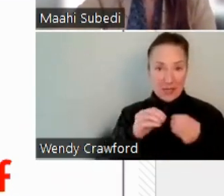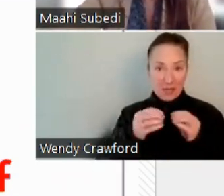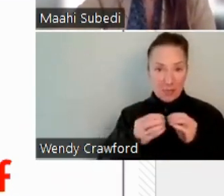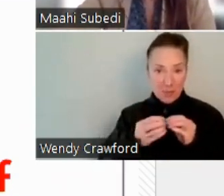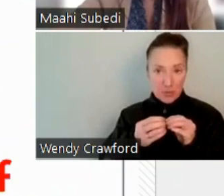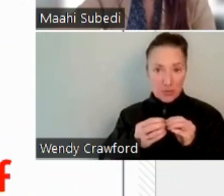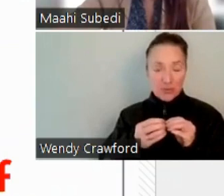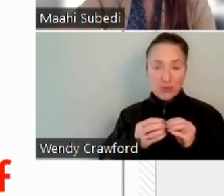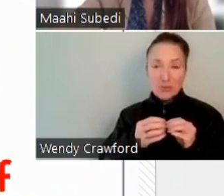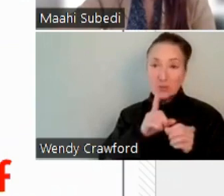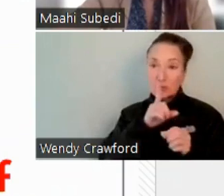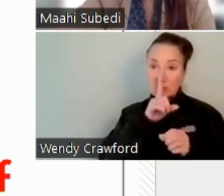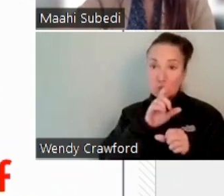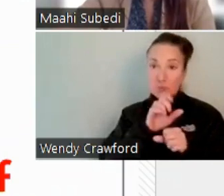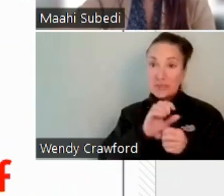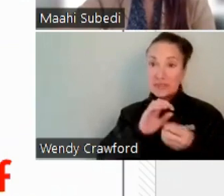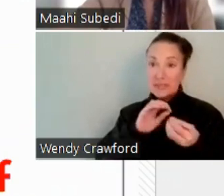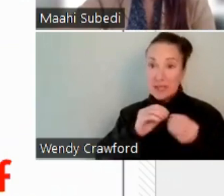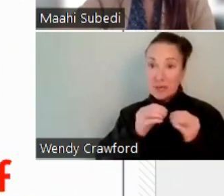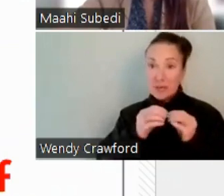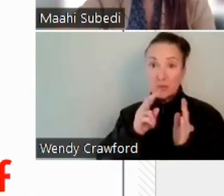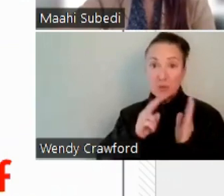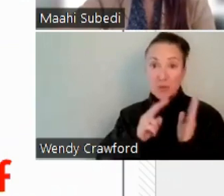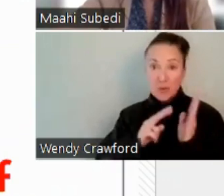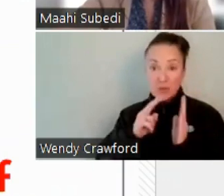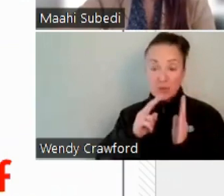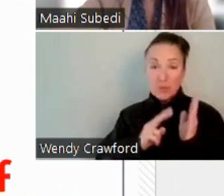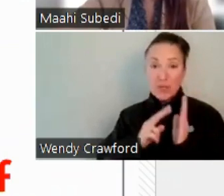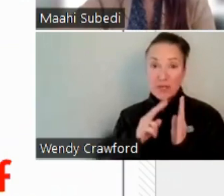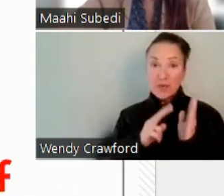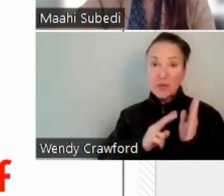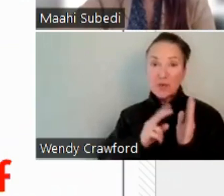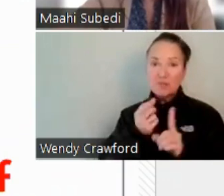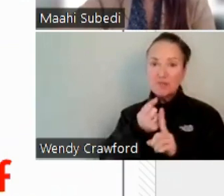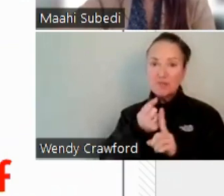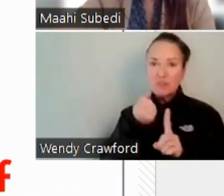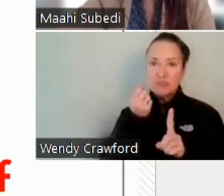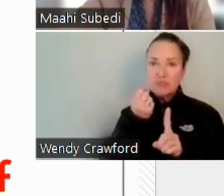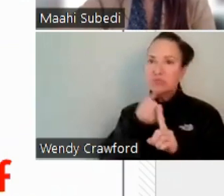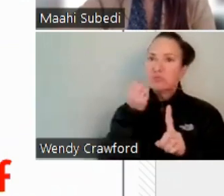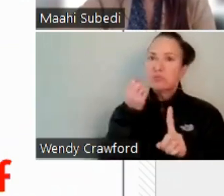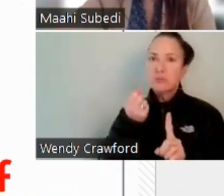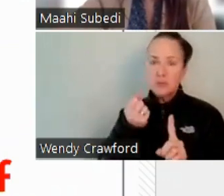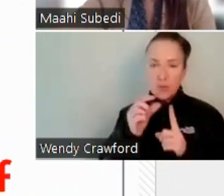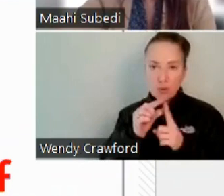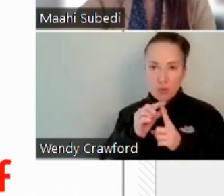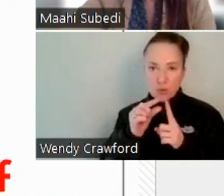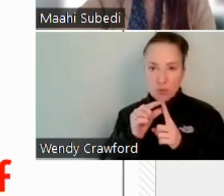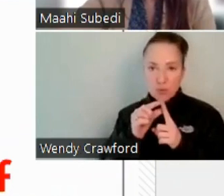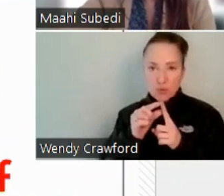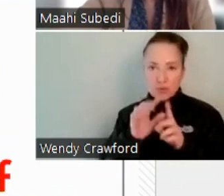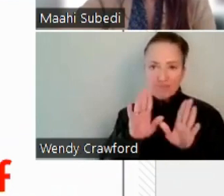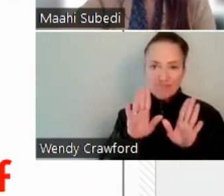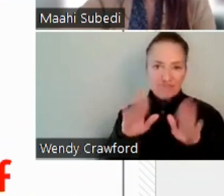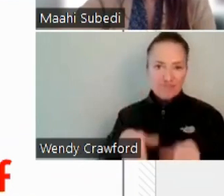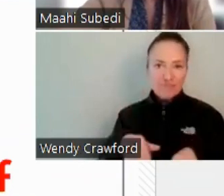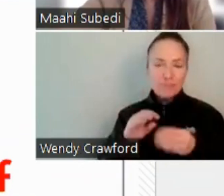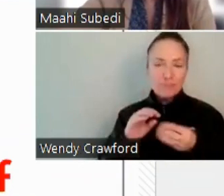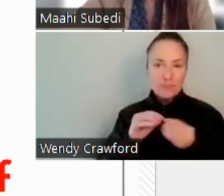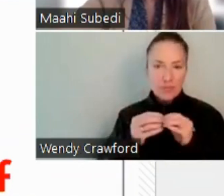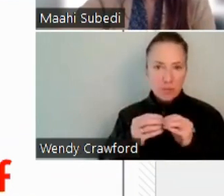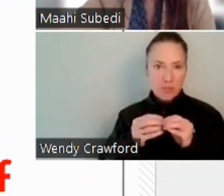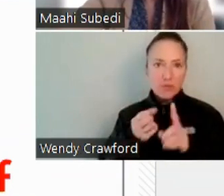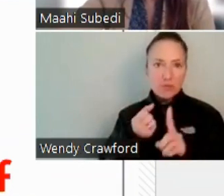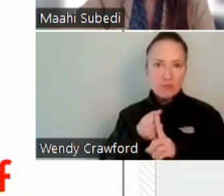put numbers, the reader is going to see the numbers right away before any other words. The words fall away, the